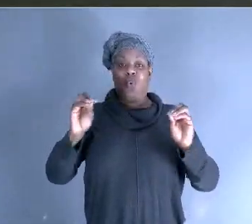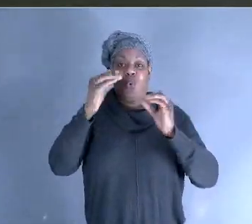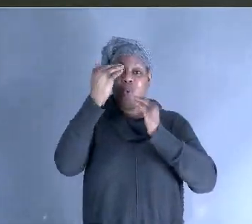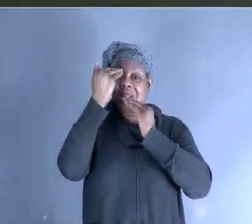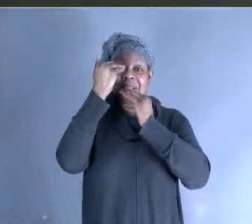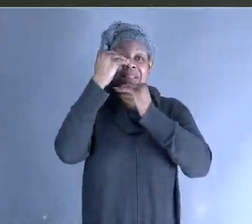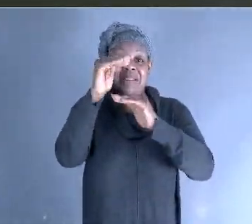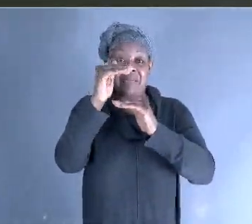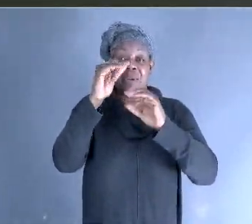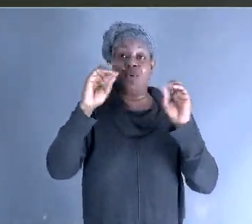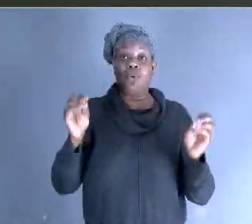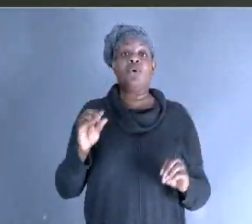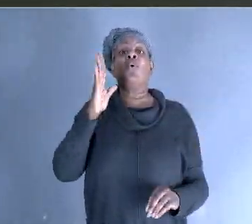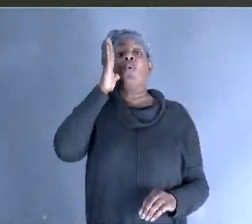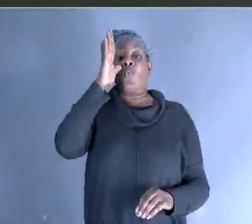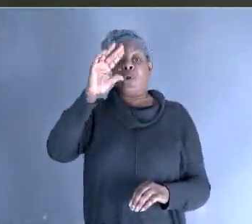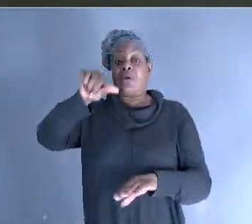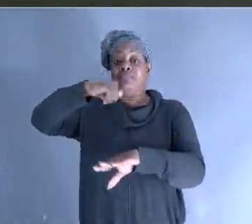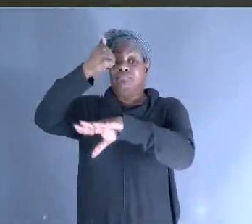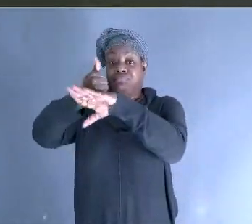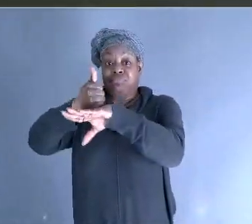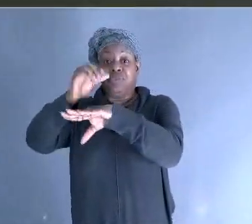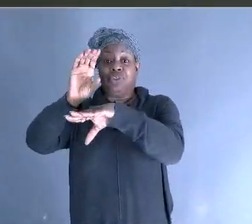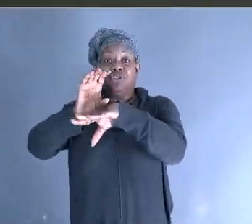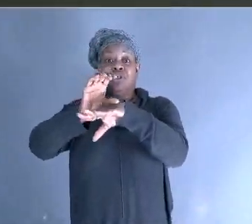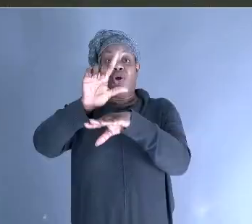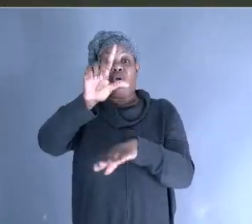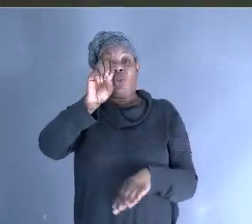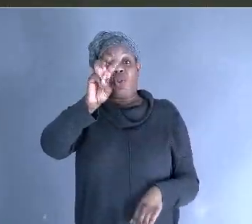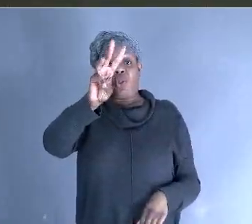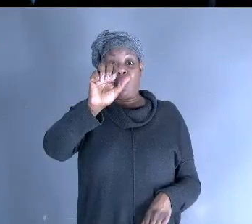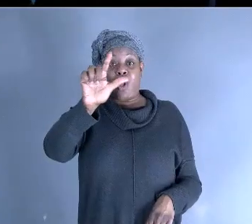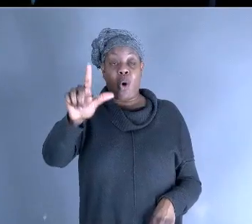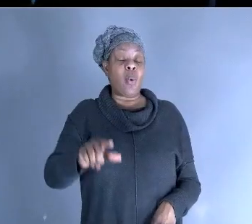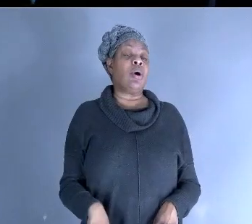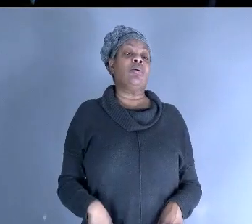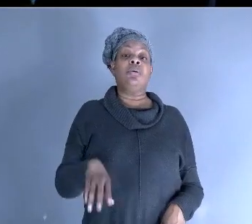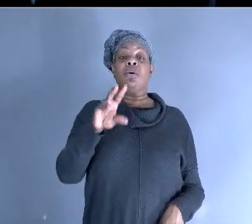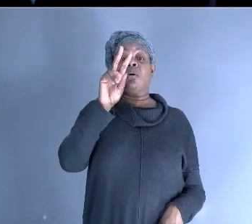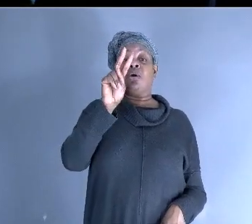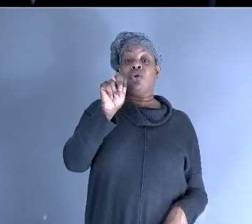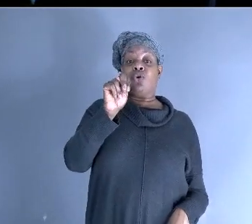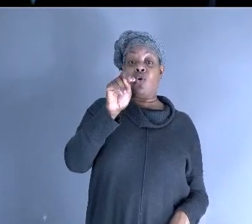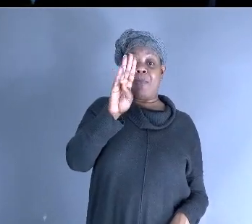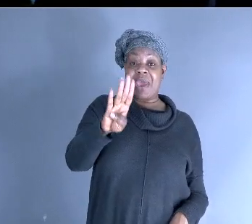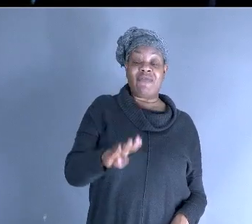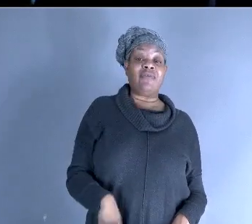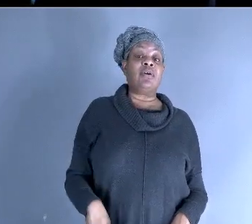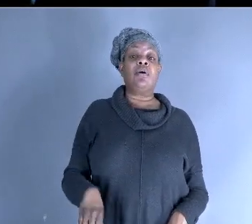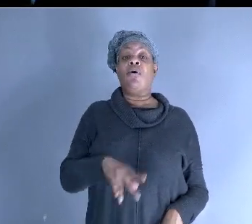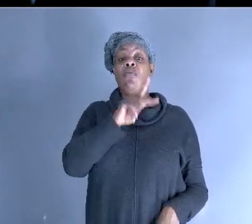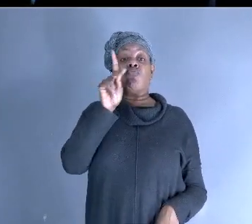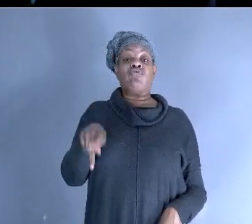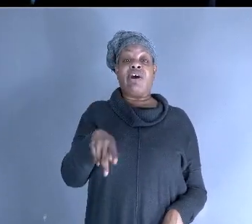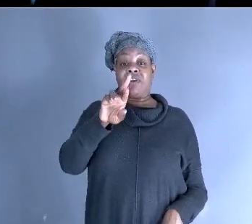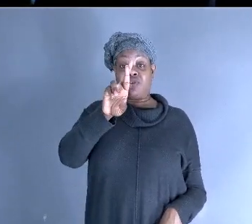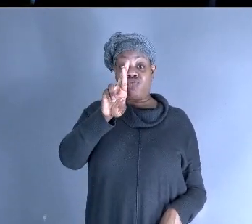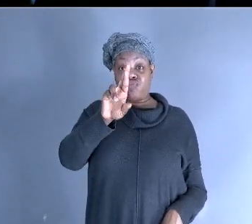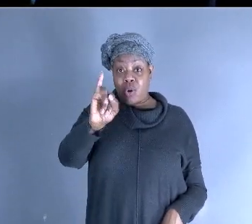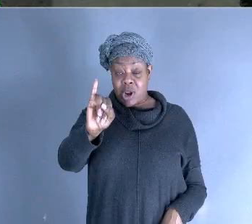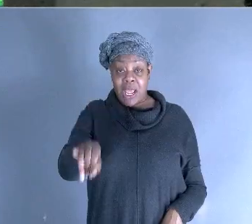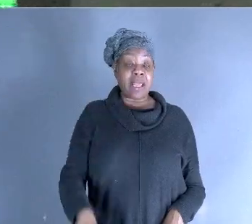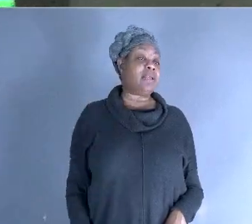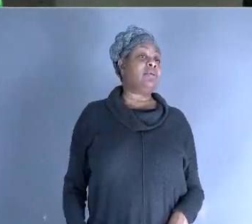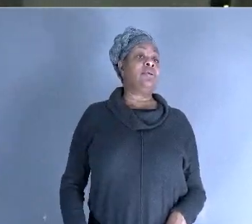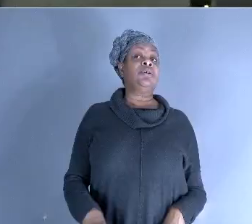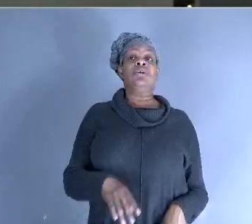plant a church in Lowell and we will plant a church in New Bedford and we will plant a church in Providence and we will plant a church in